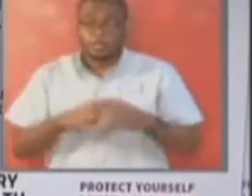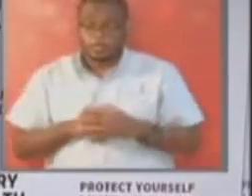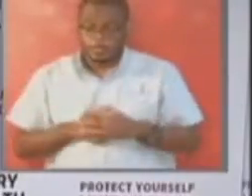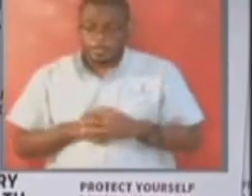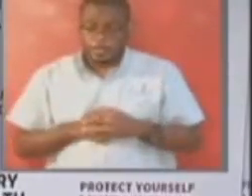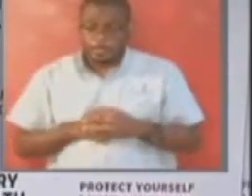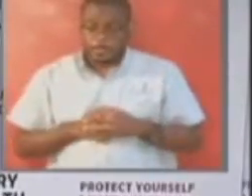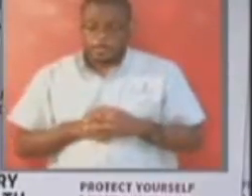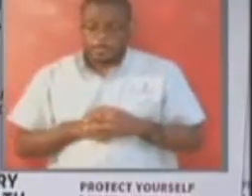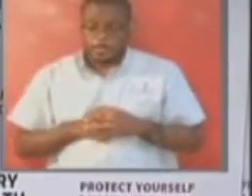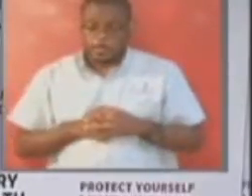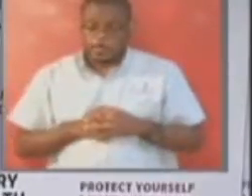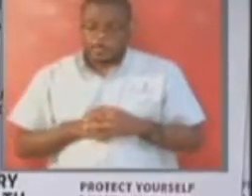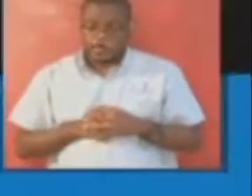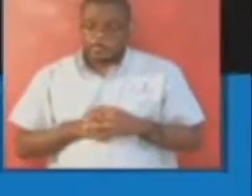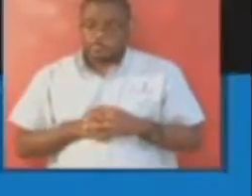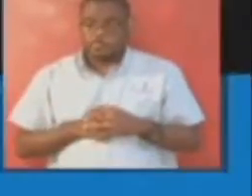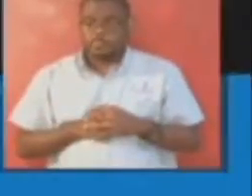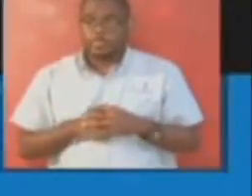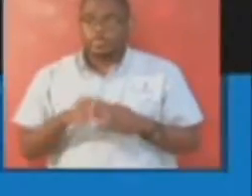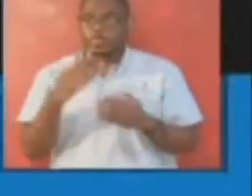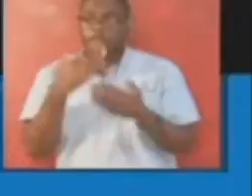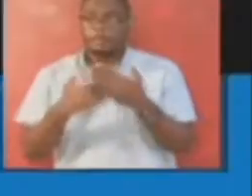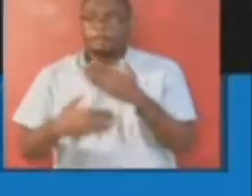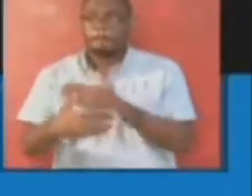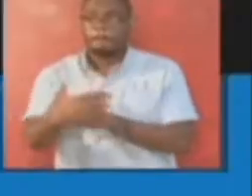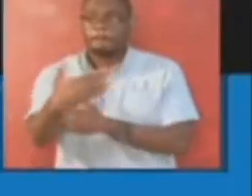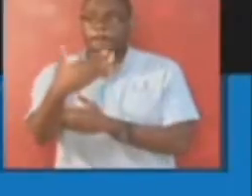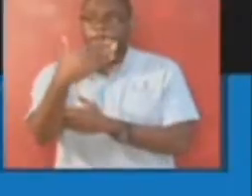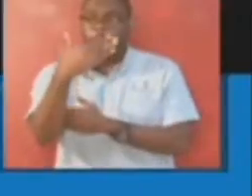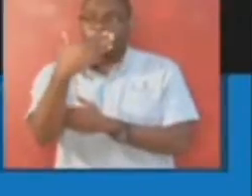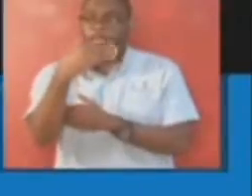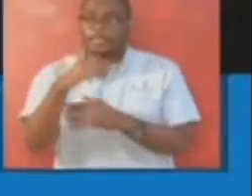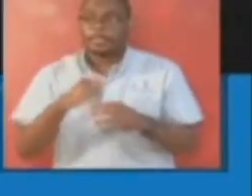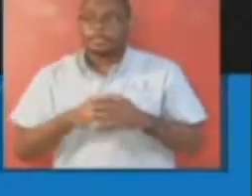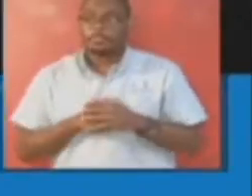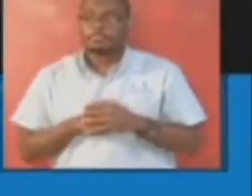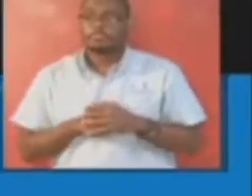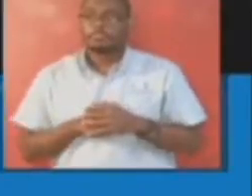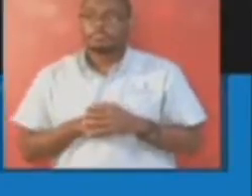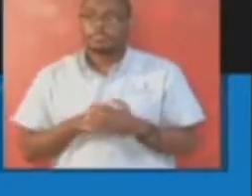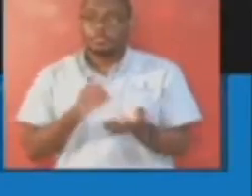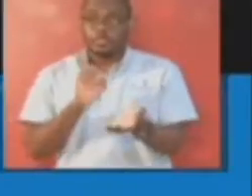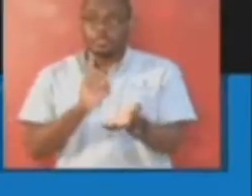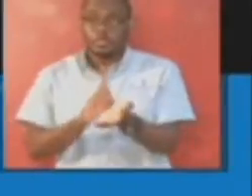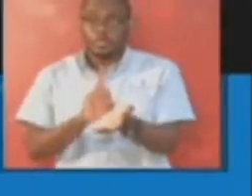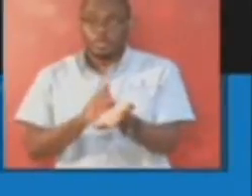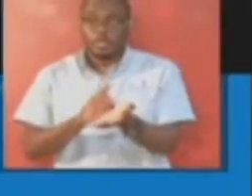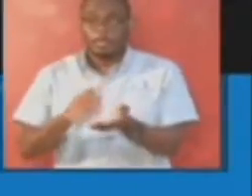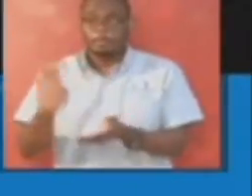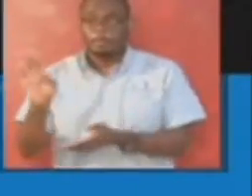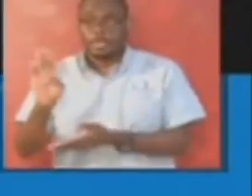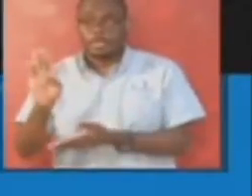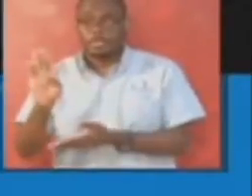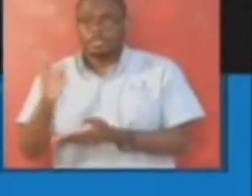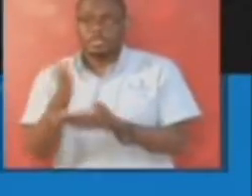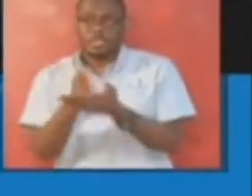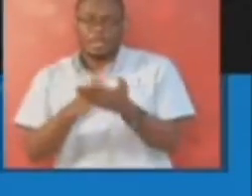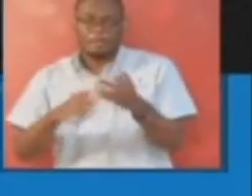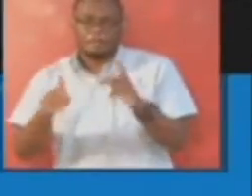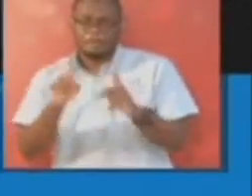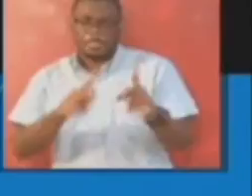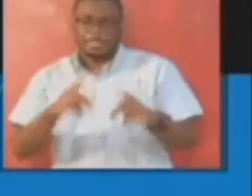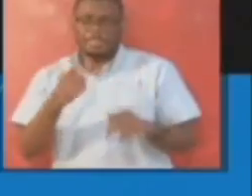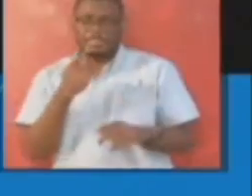Hi, good morning. Priya Bihari, AZPnews.com. Dr. Bernard, some people say that they cannot take the scent